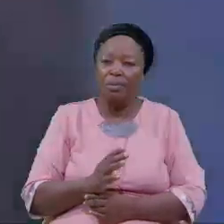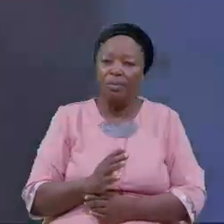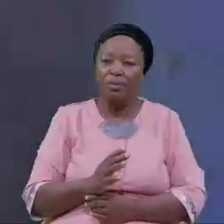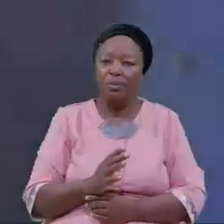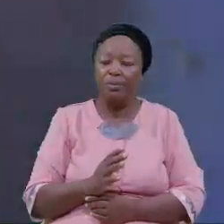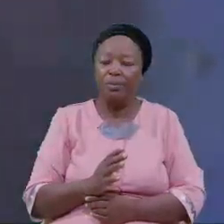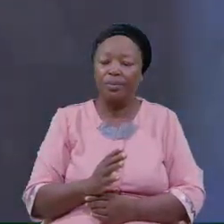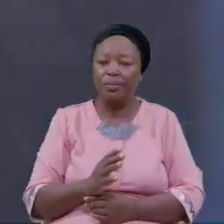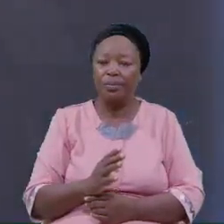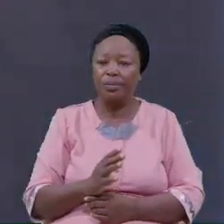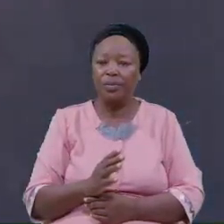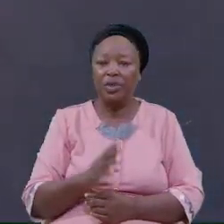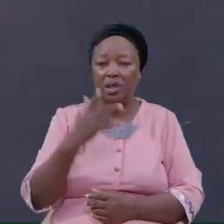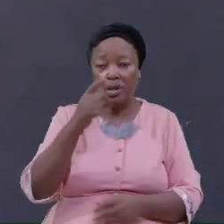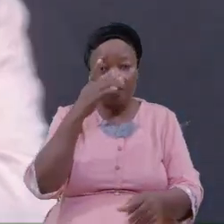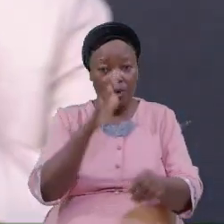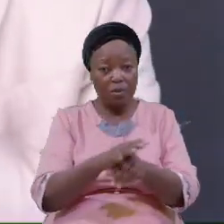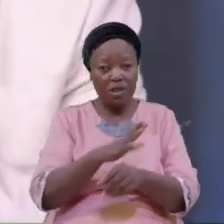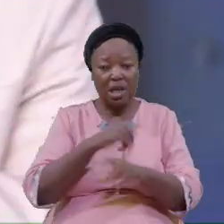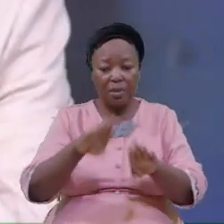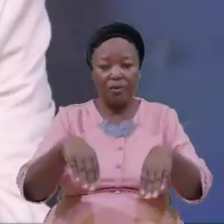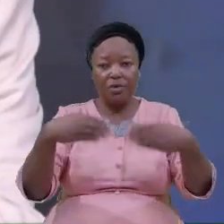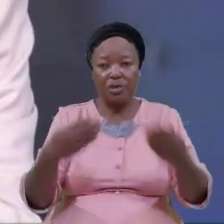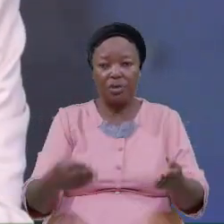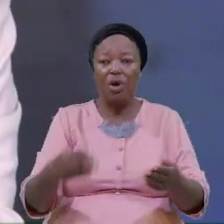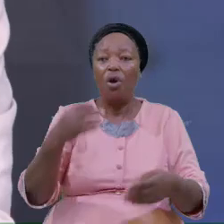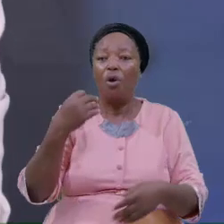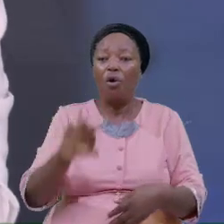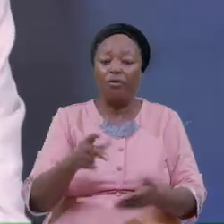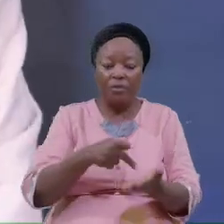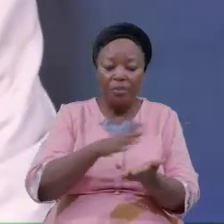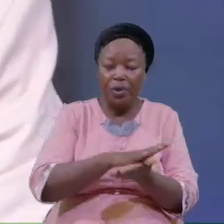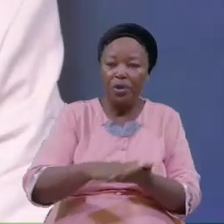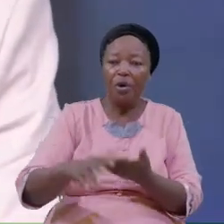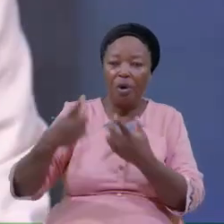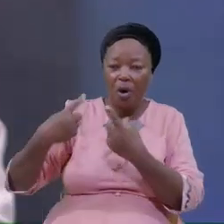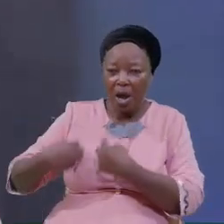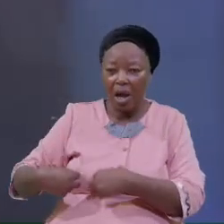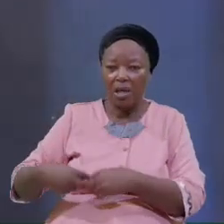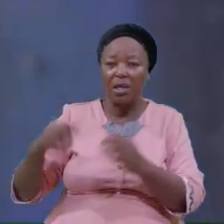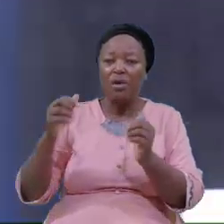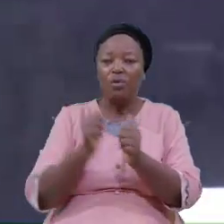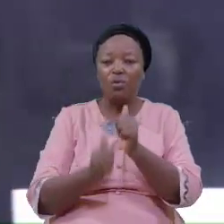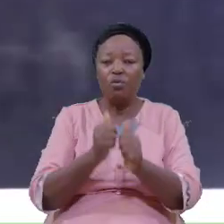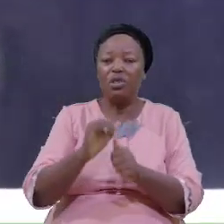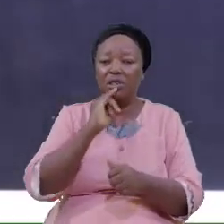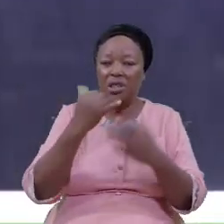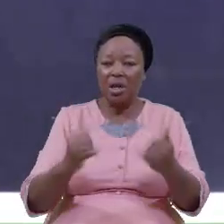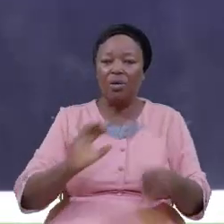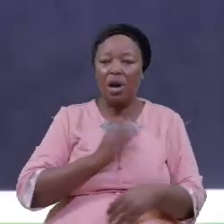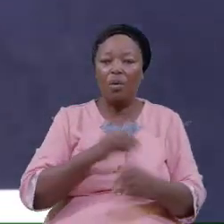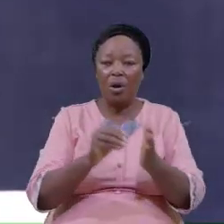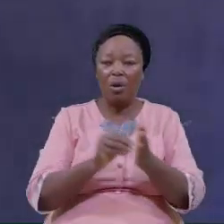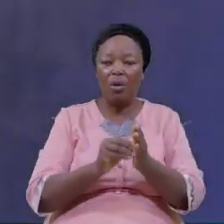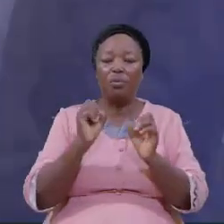The promise and the provision of pure heart, which is now a privilege.